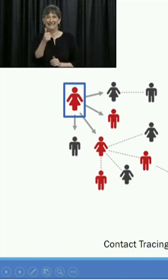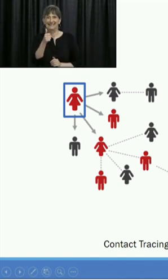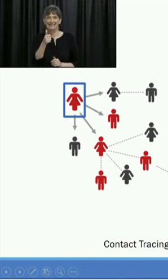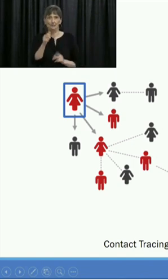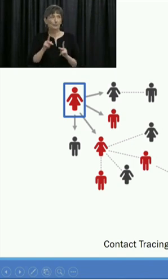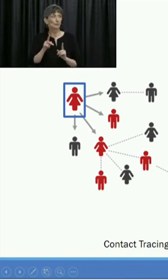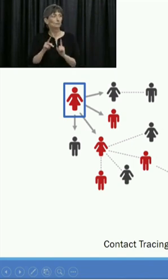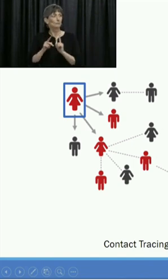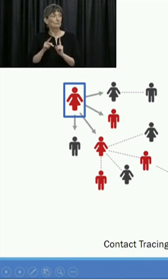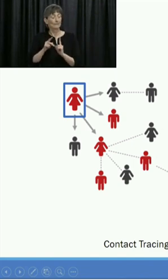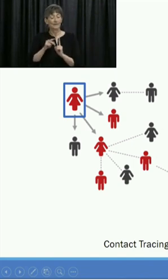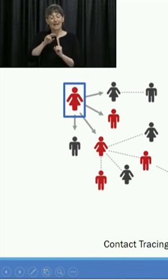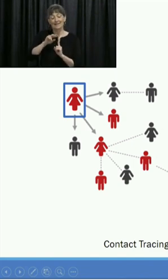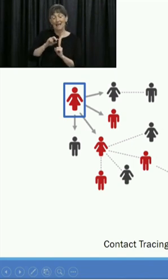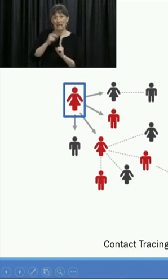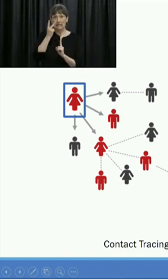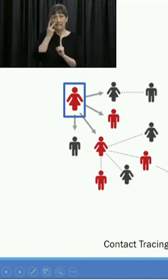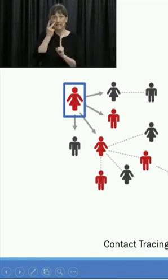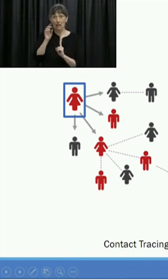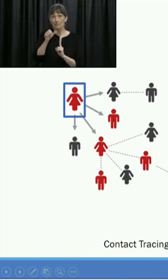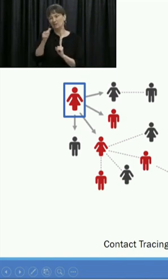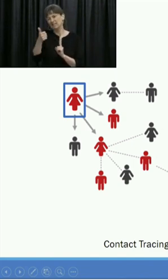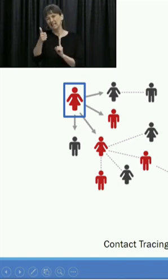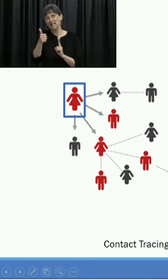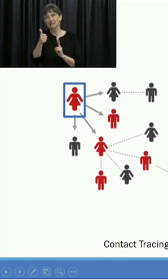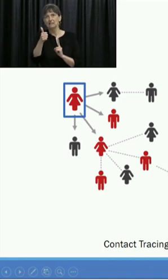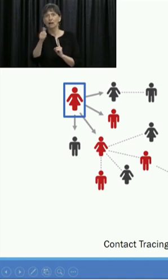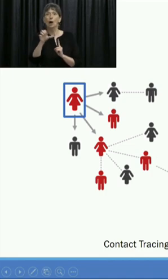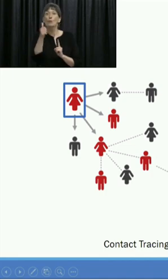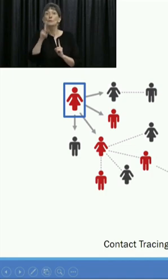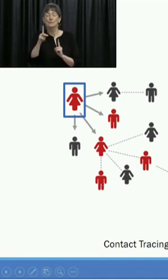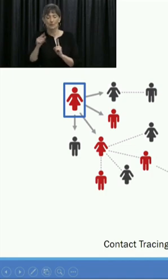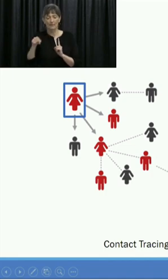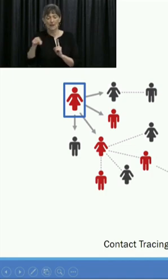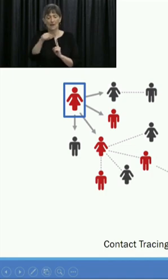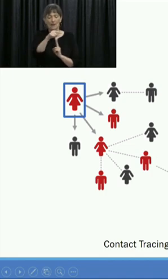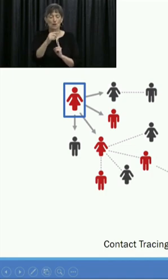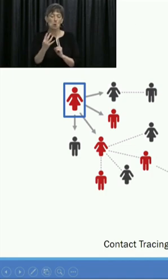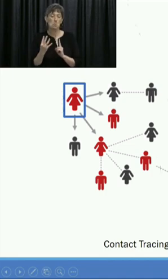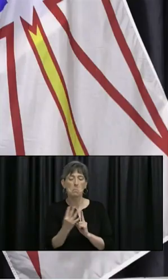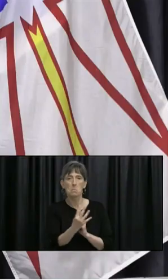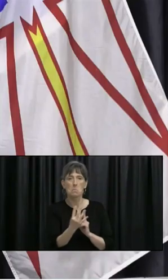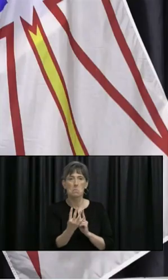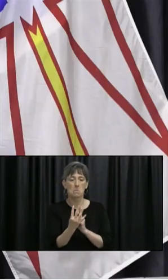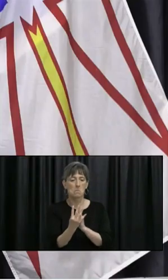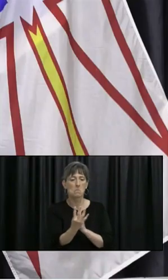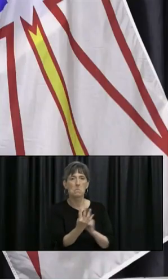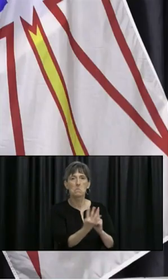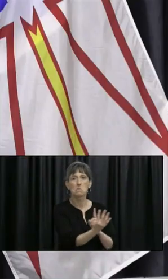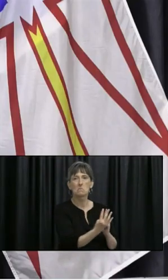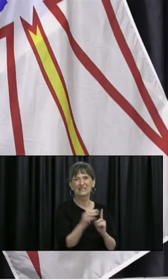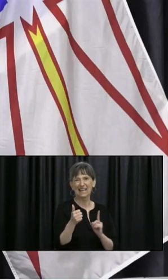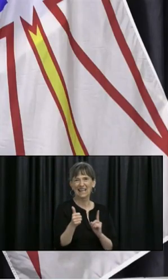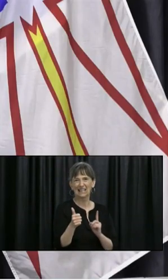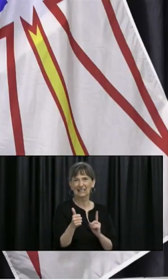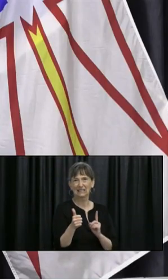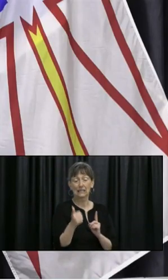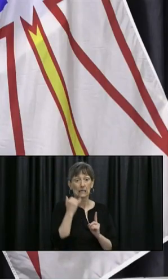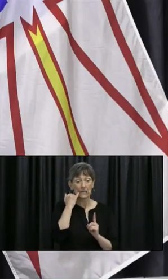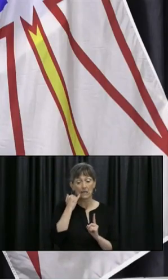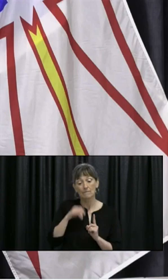isolate seven of them, that's a 70% contact tracing. So, if you have 70% contact tracing, that's quite good.